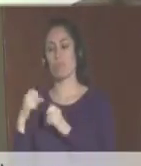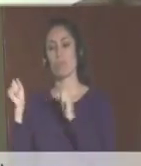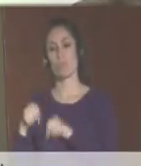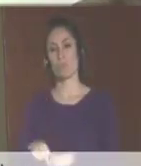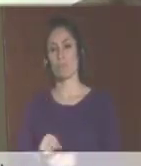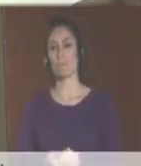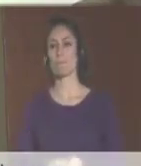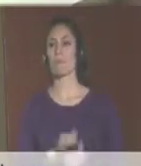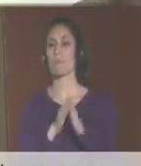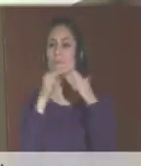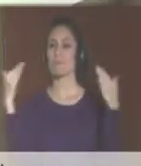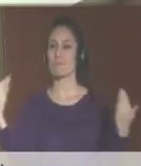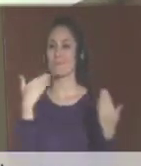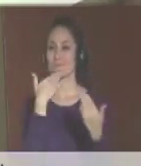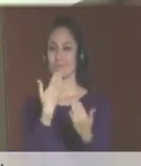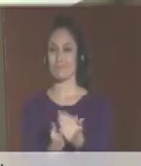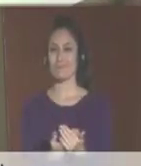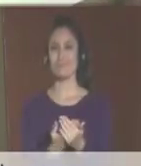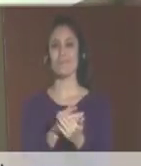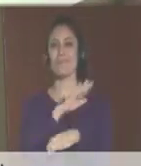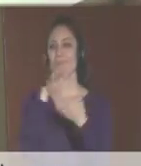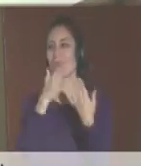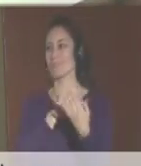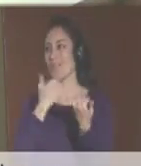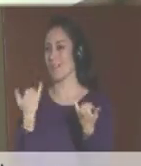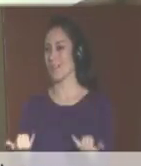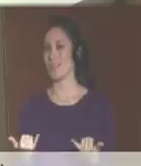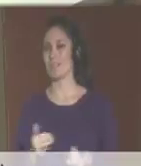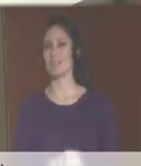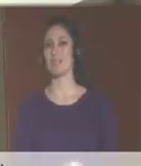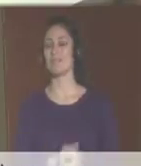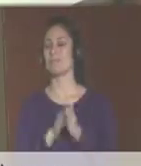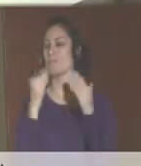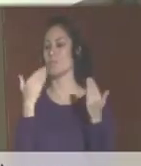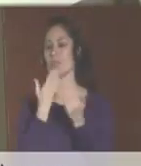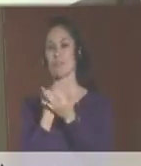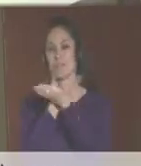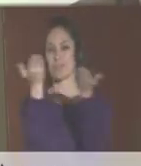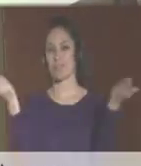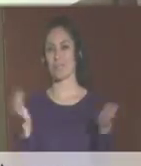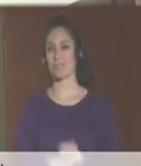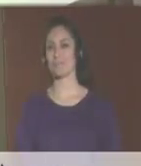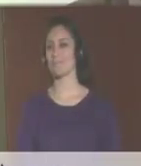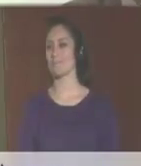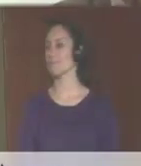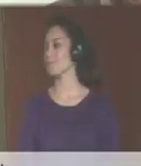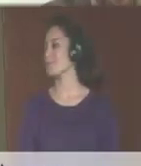Thank you very much. Thank you for being here. Thank you.